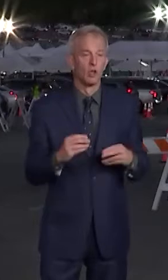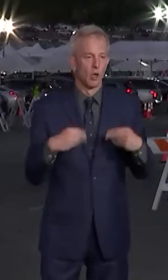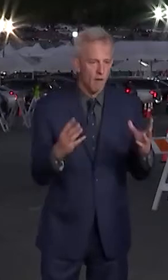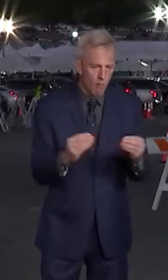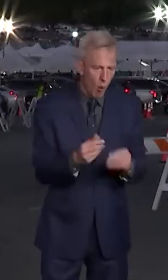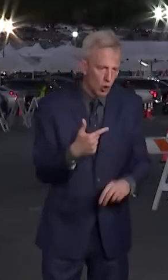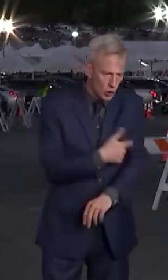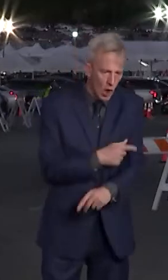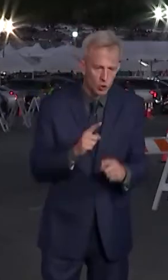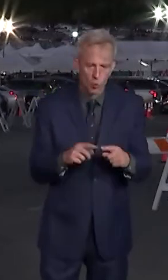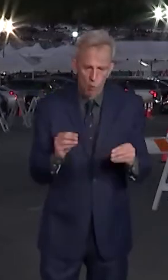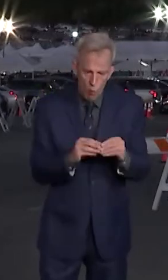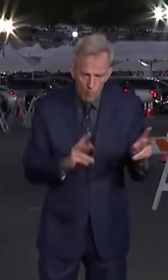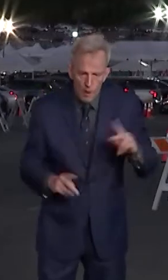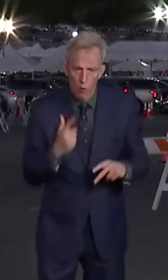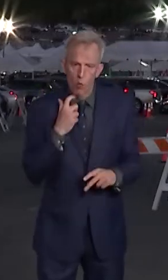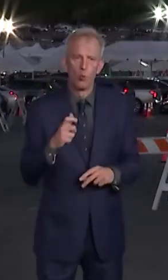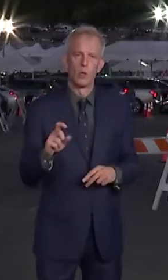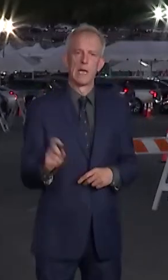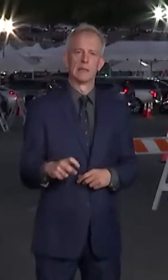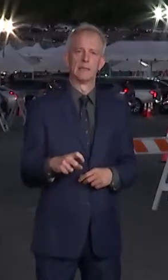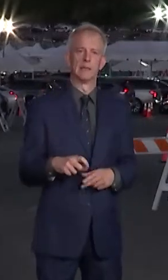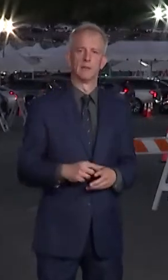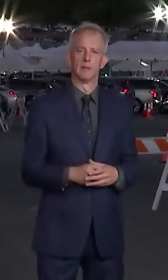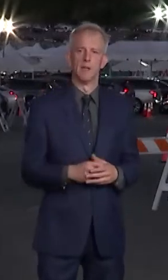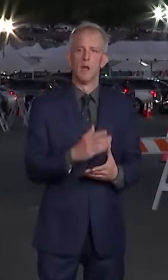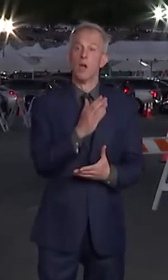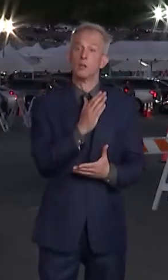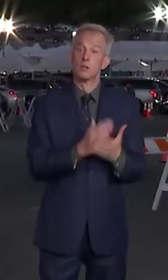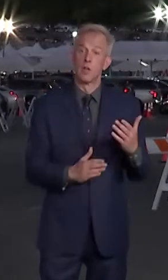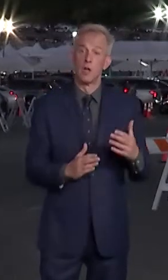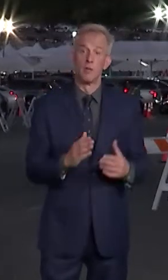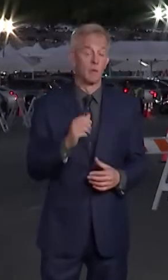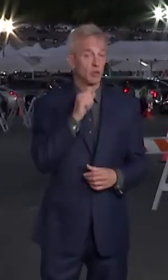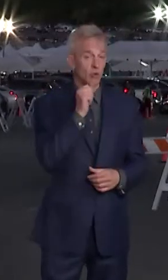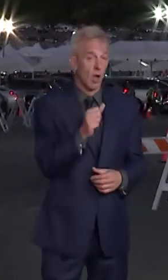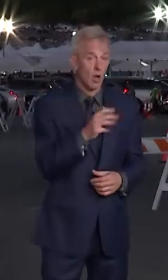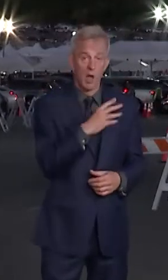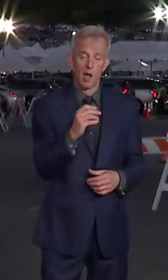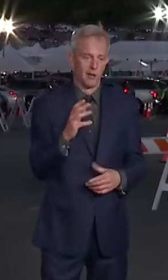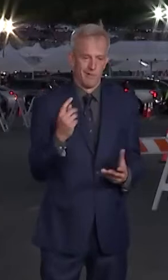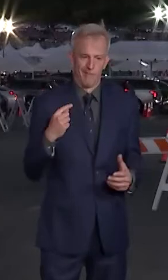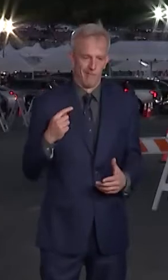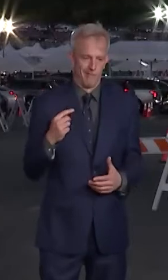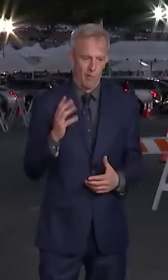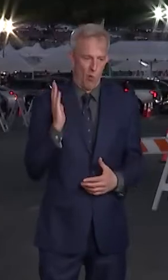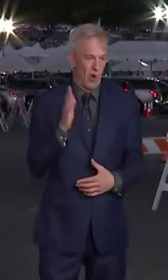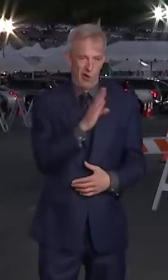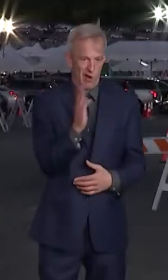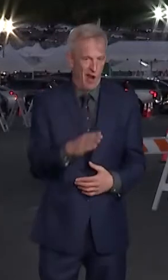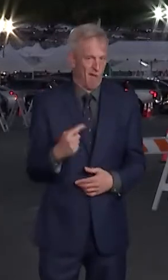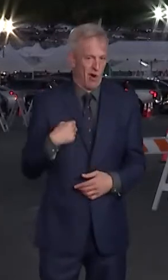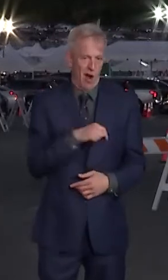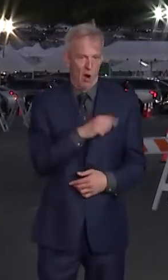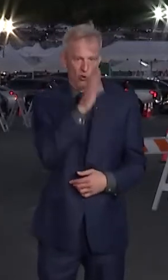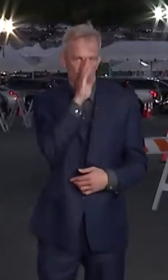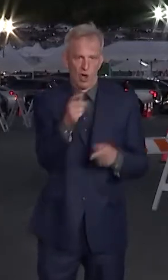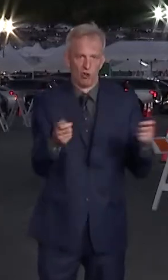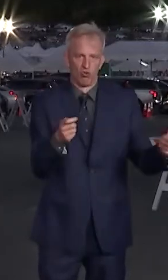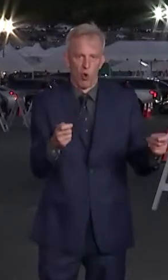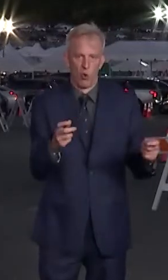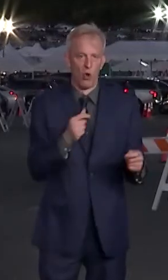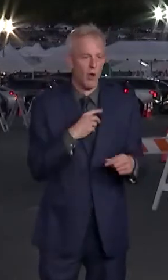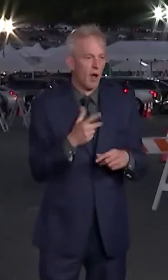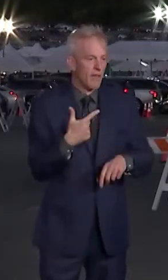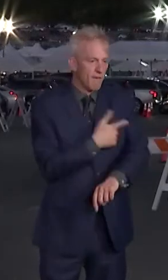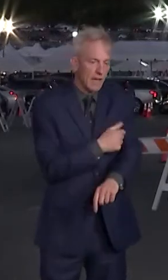people who need them. Some of this is not and will never be in our direct control. vaccine availability,